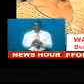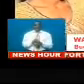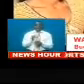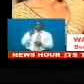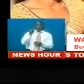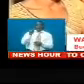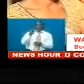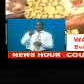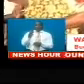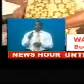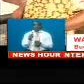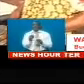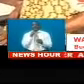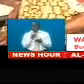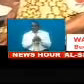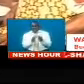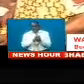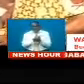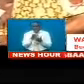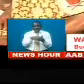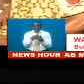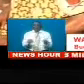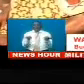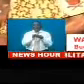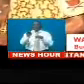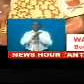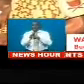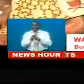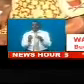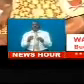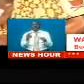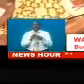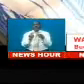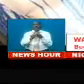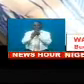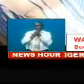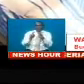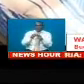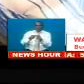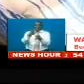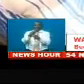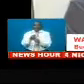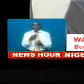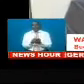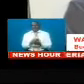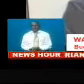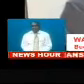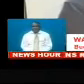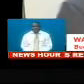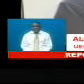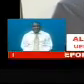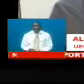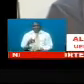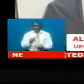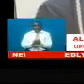minister Alhaji Amidu Suleimani stressed the need for businesses to form partnerships to access big capital. Let